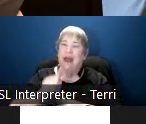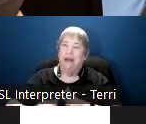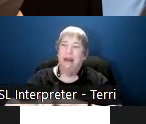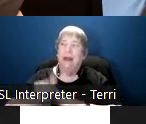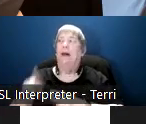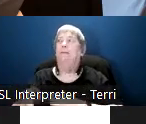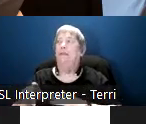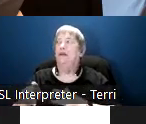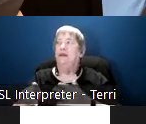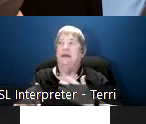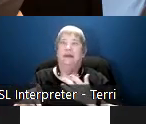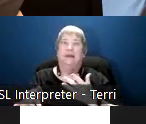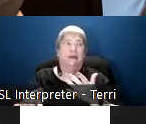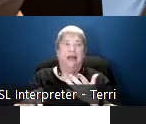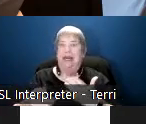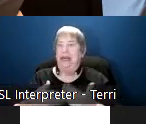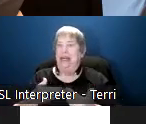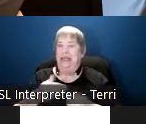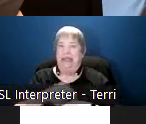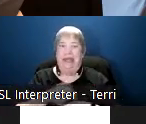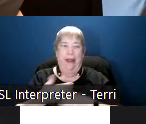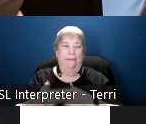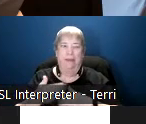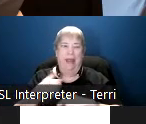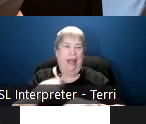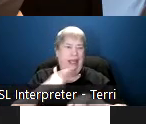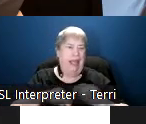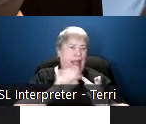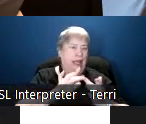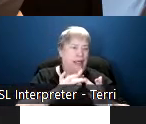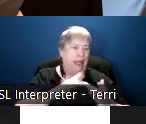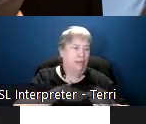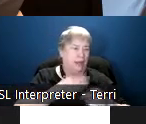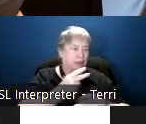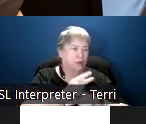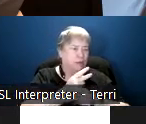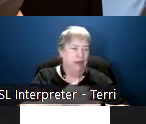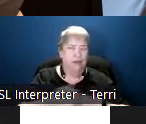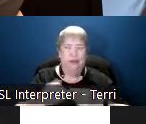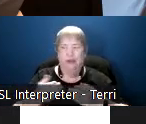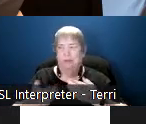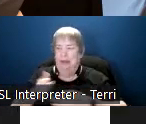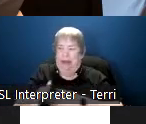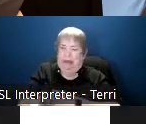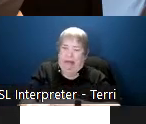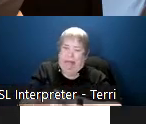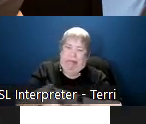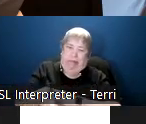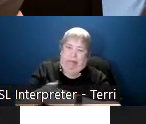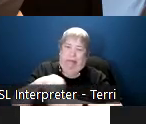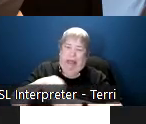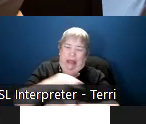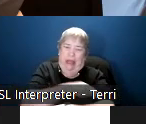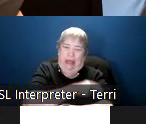supervisor. You may be in a hospital at 2 a.m. and have to make a decision. In the absence of having